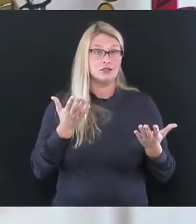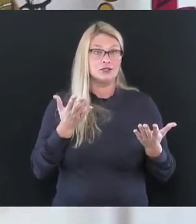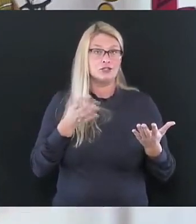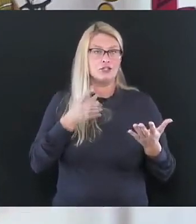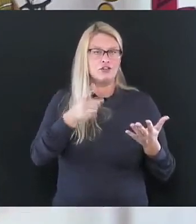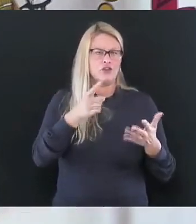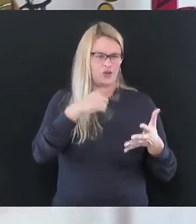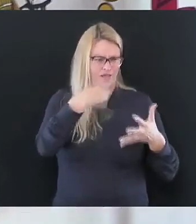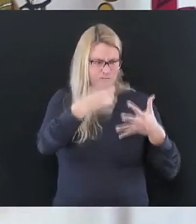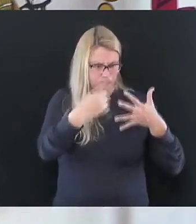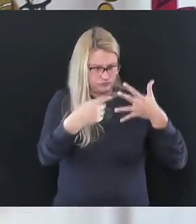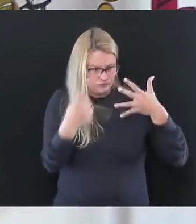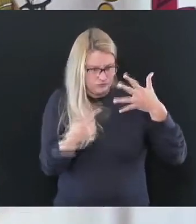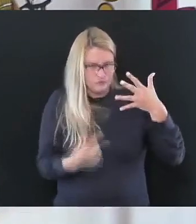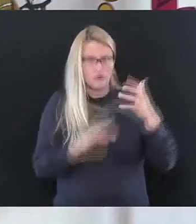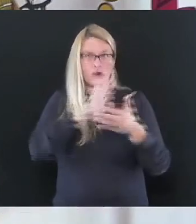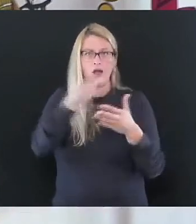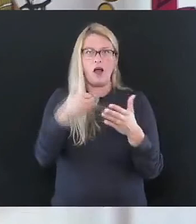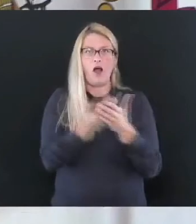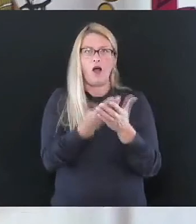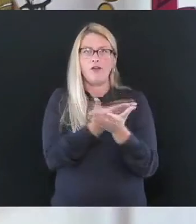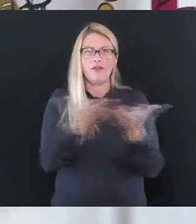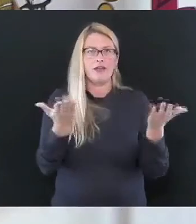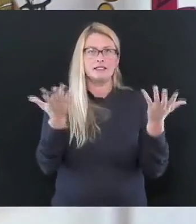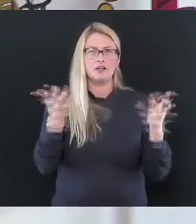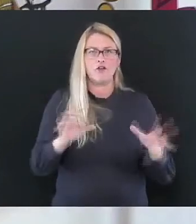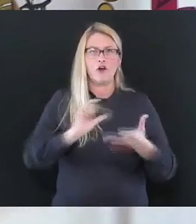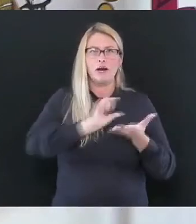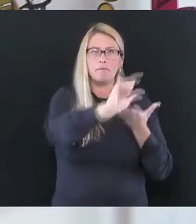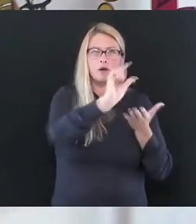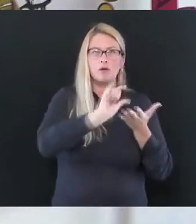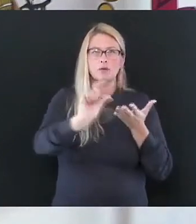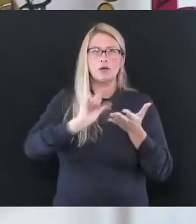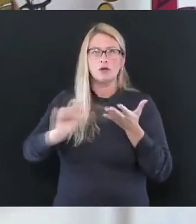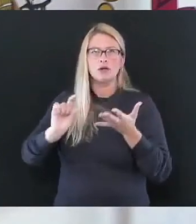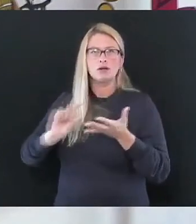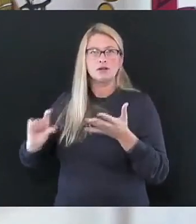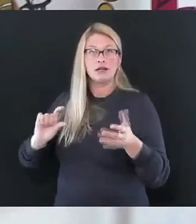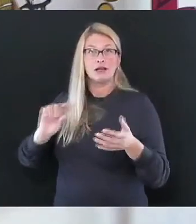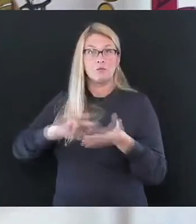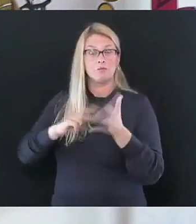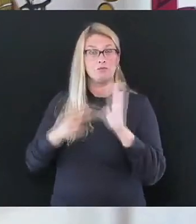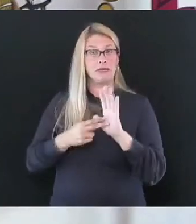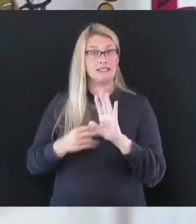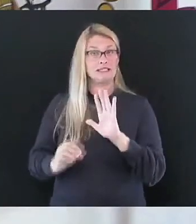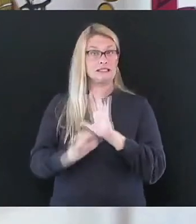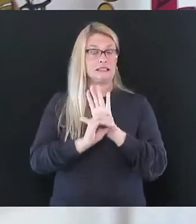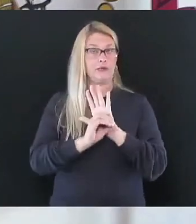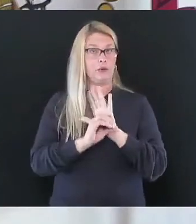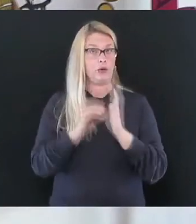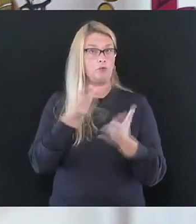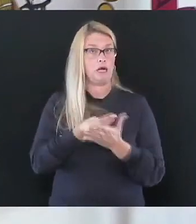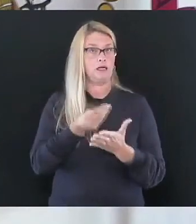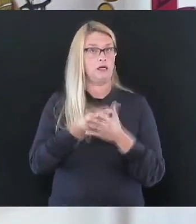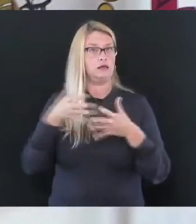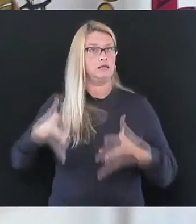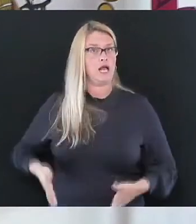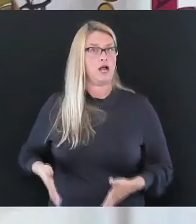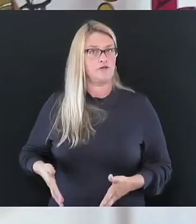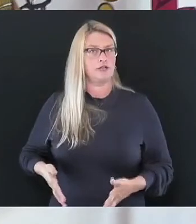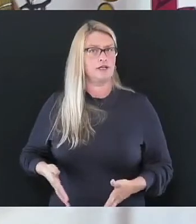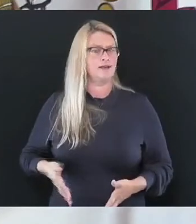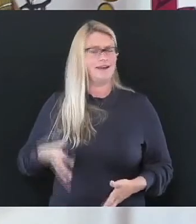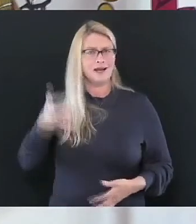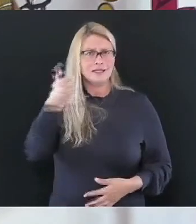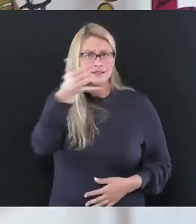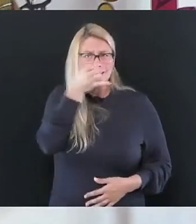just named, you come to a net balance of zero. We really absolutely would be